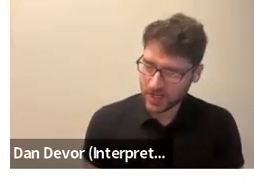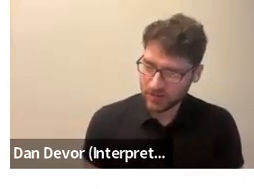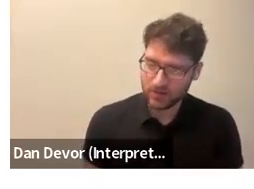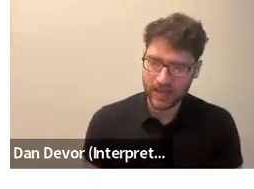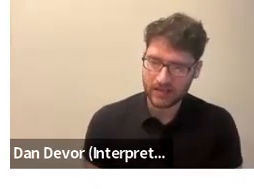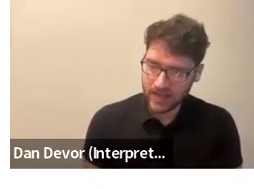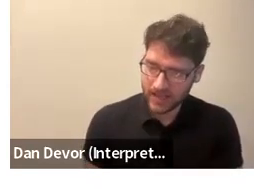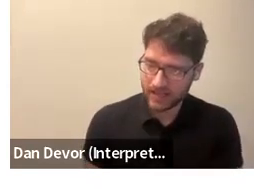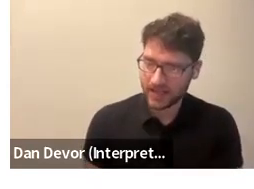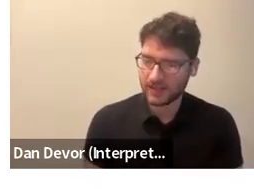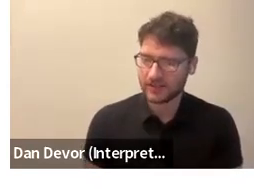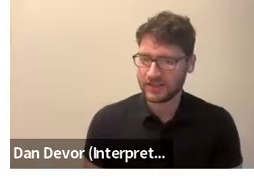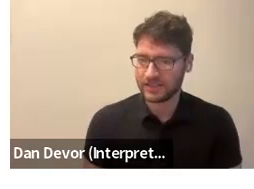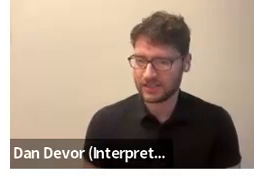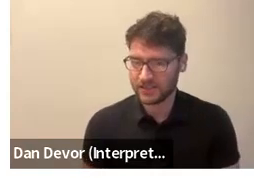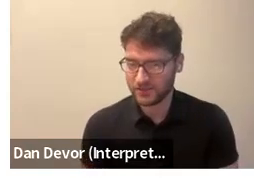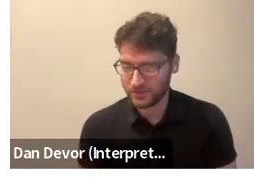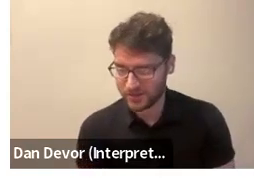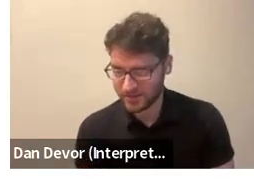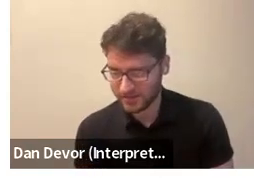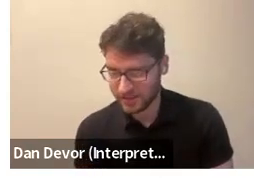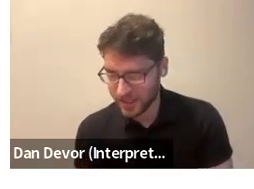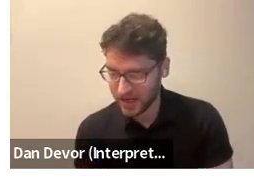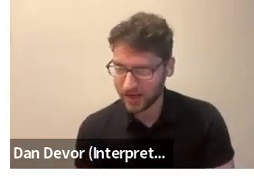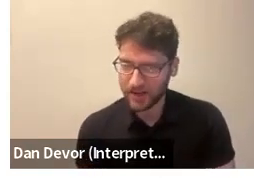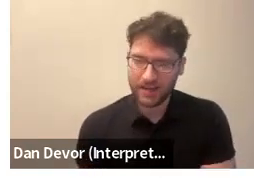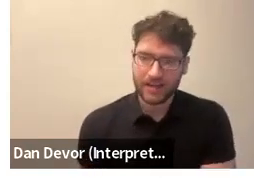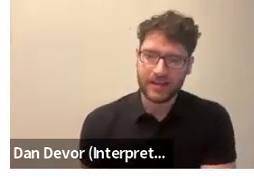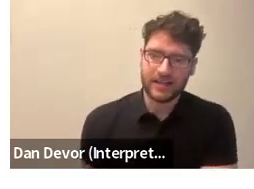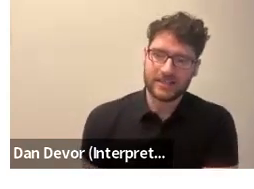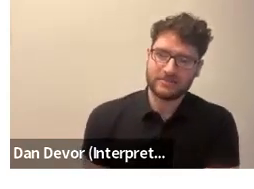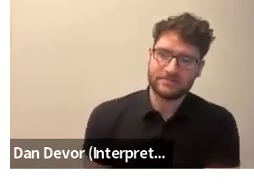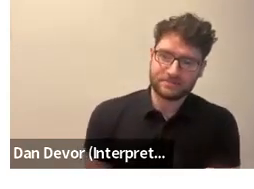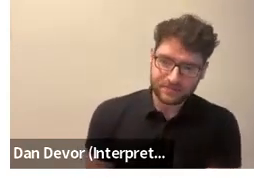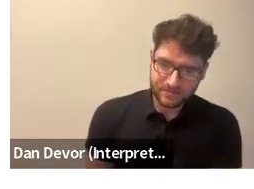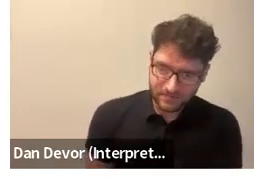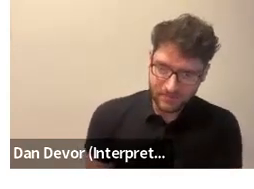deaf school, as I talked about with Gallaudet, and how he went with Leclerc